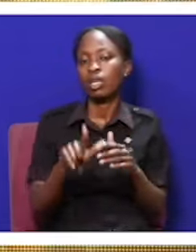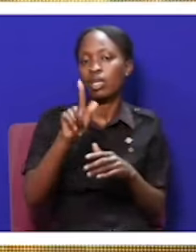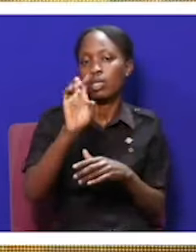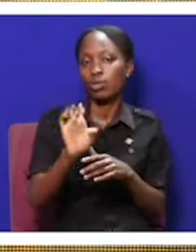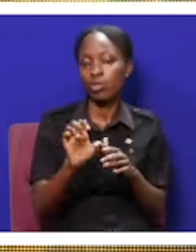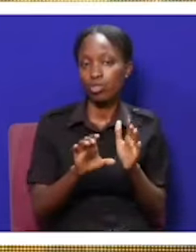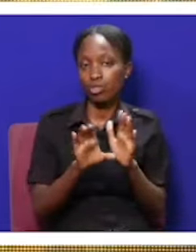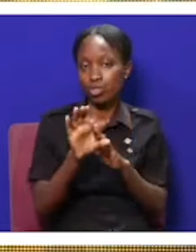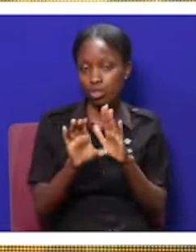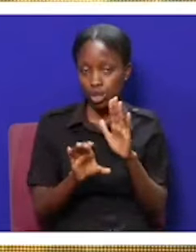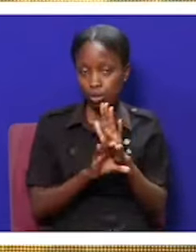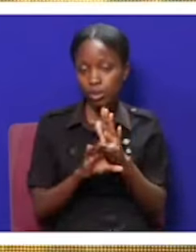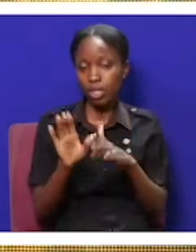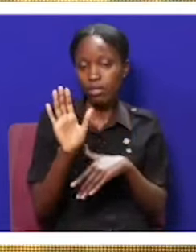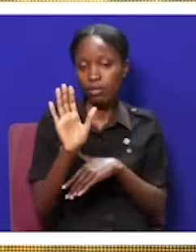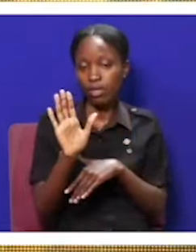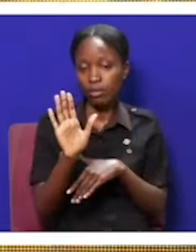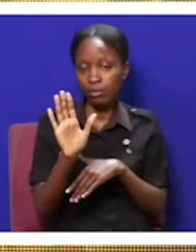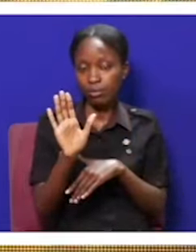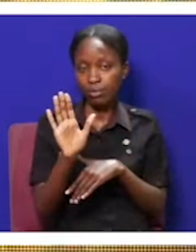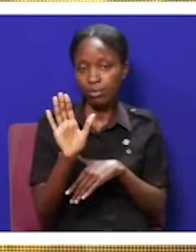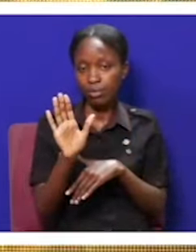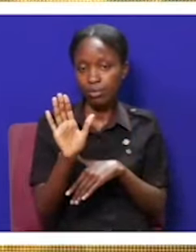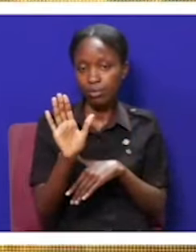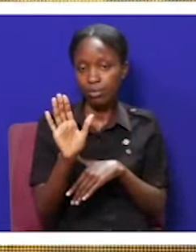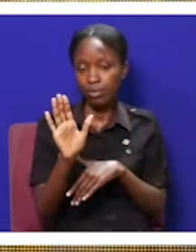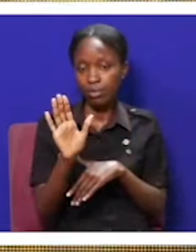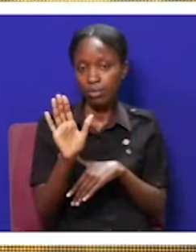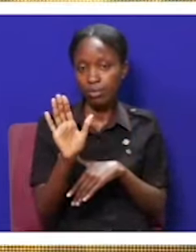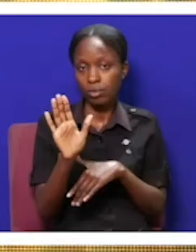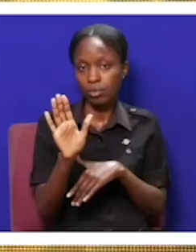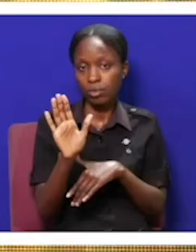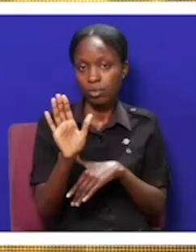chapter 5. Open with me, Luke chapter 5,